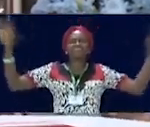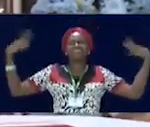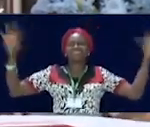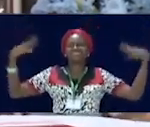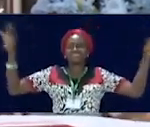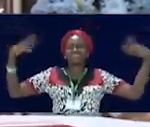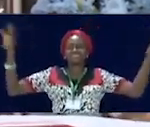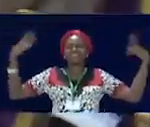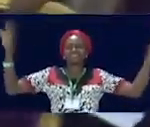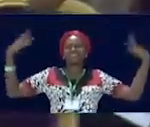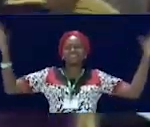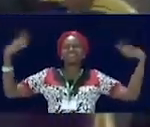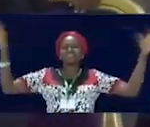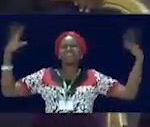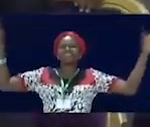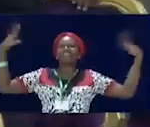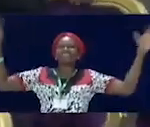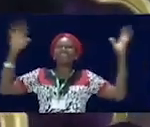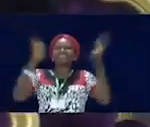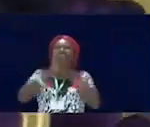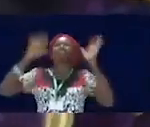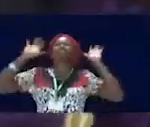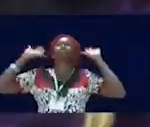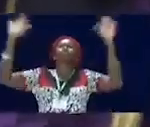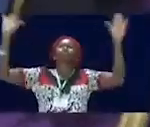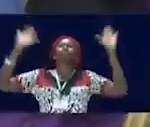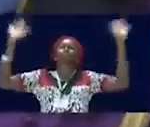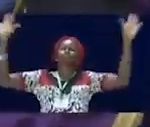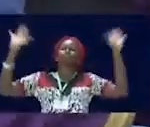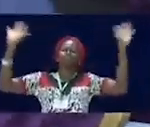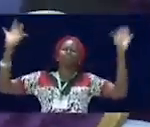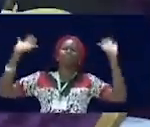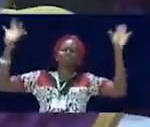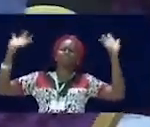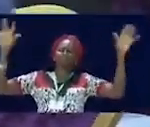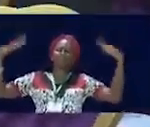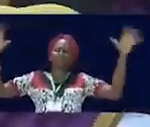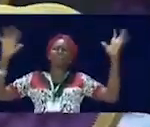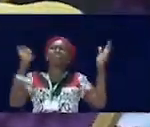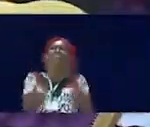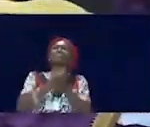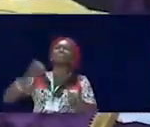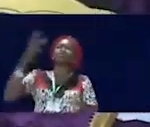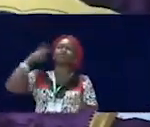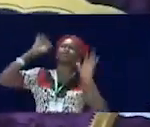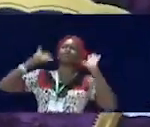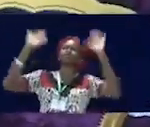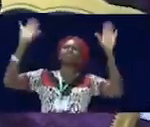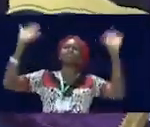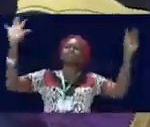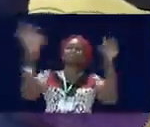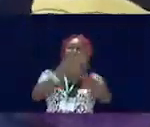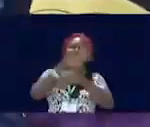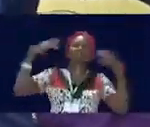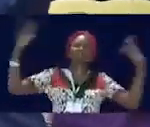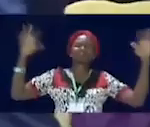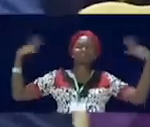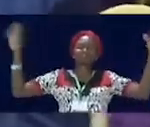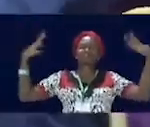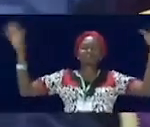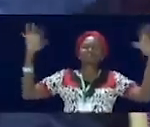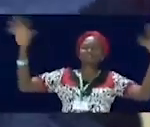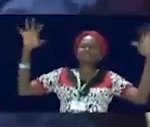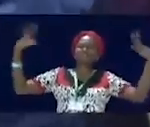applause. That was wonderful. That was